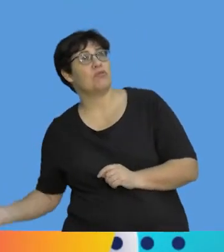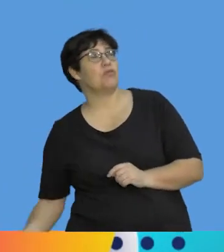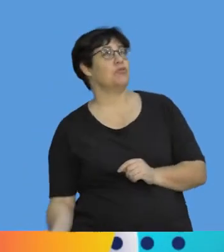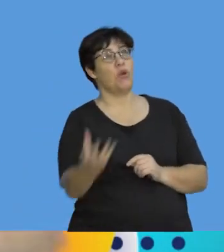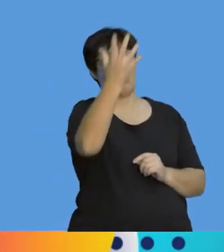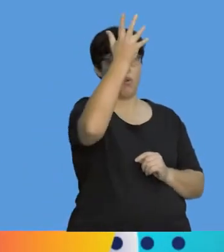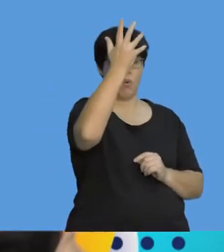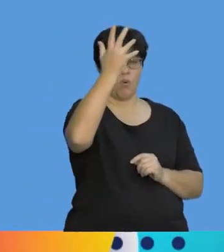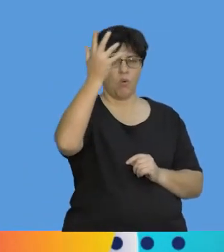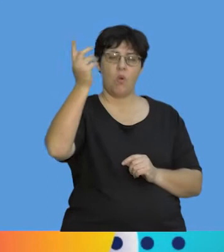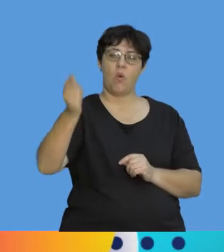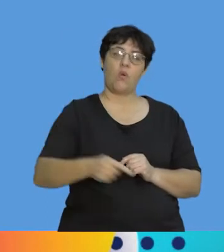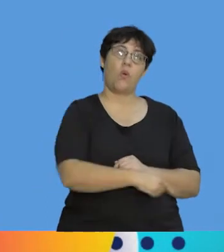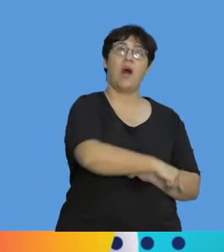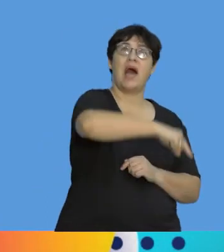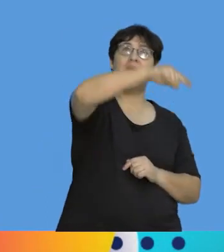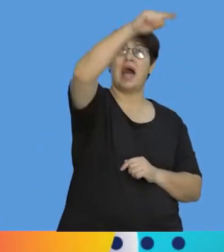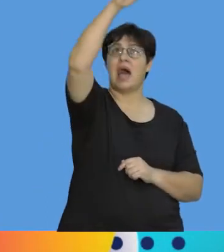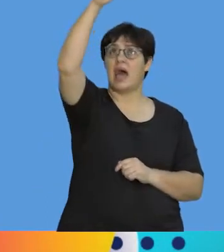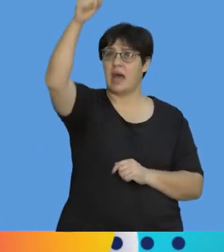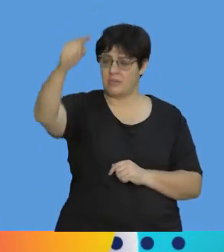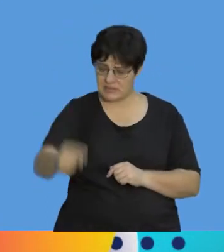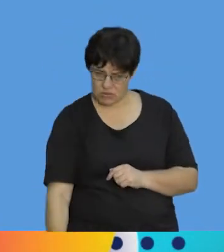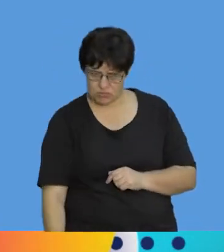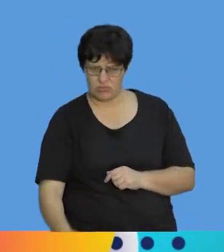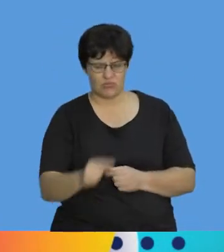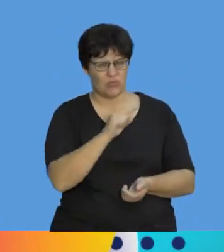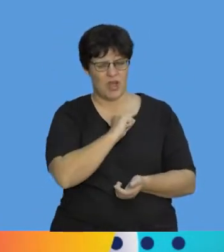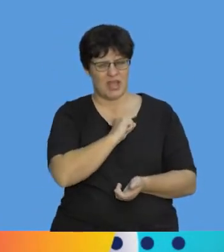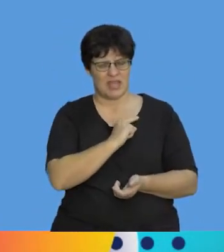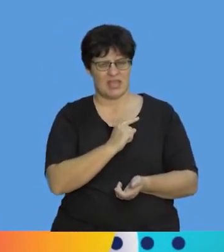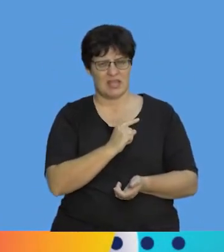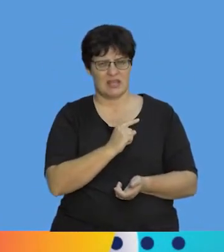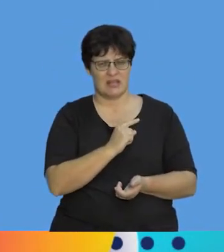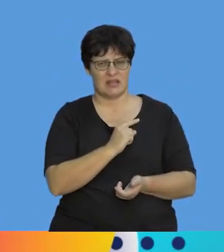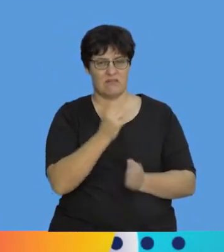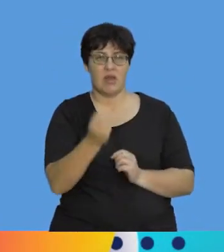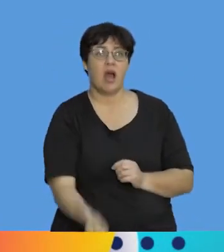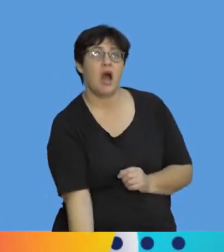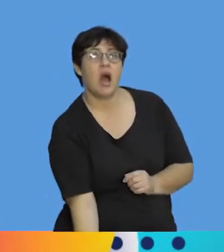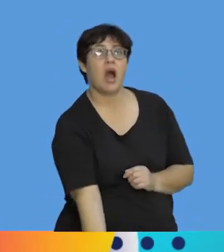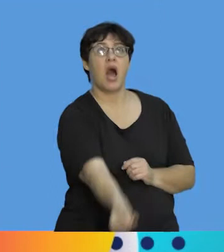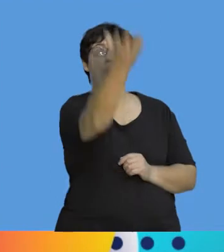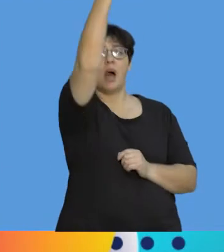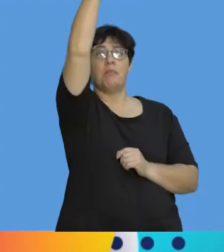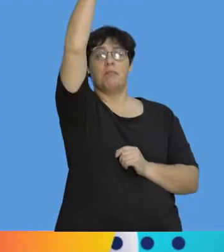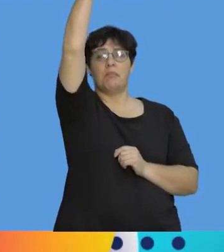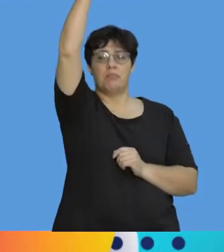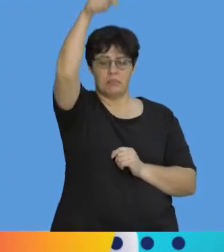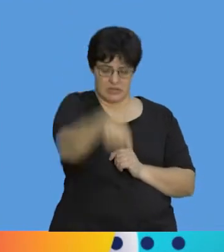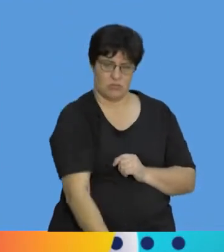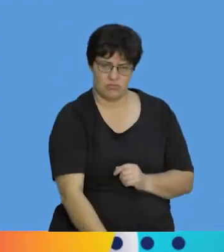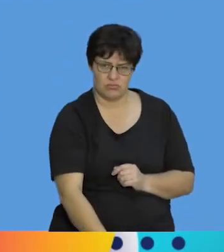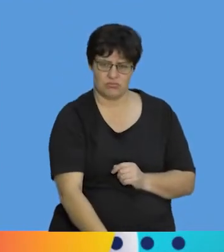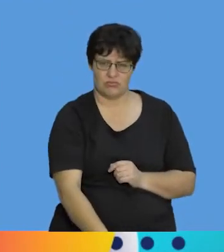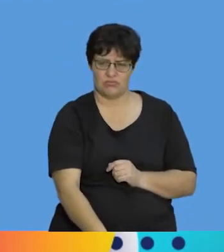ball, the ball will go up and then come down? If I throw it upwards, it's also going to go up and then